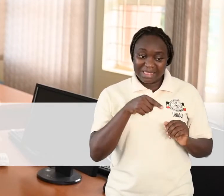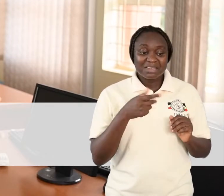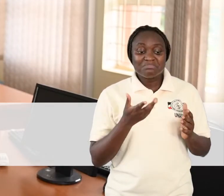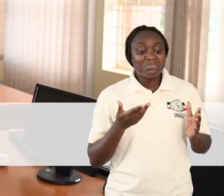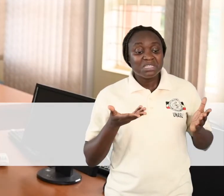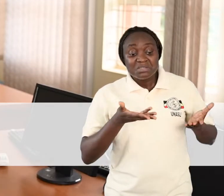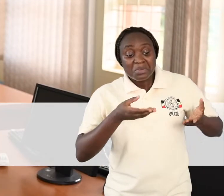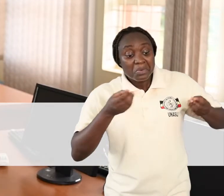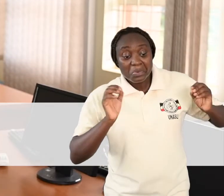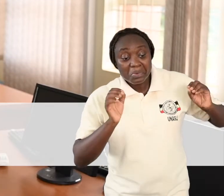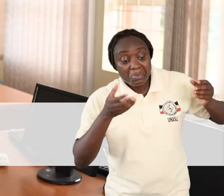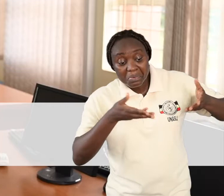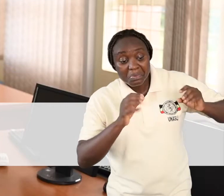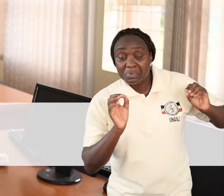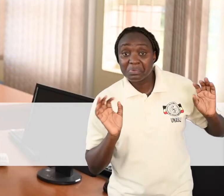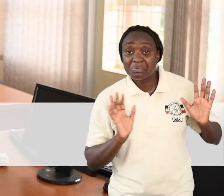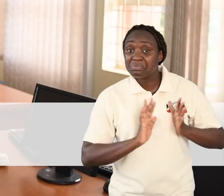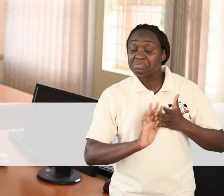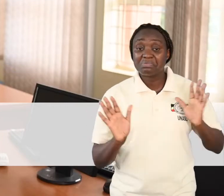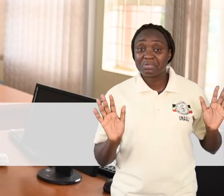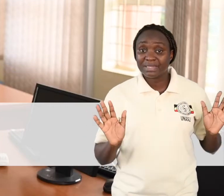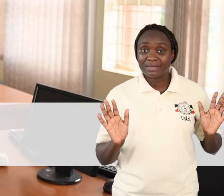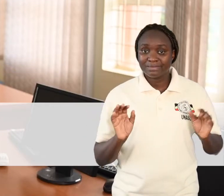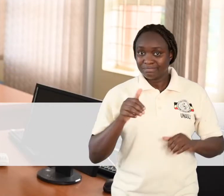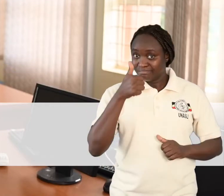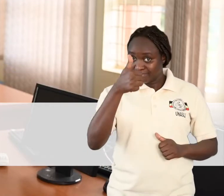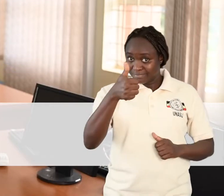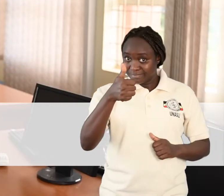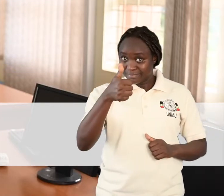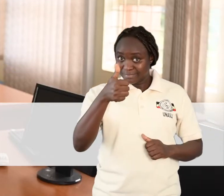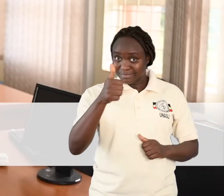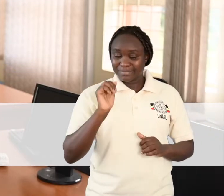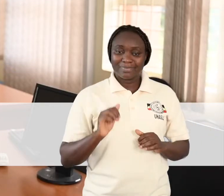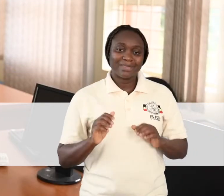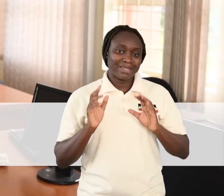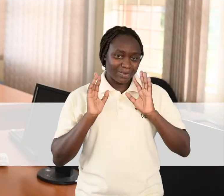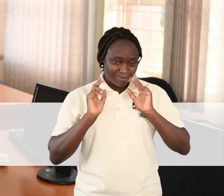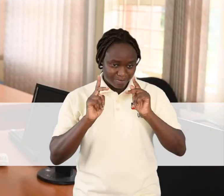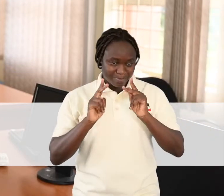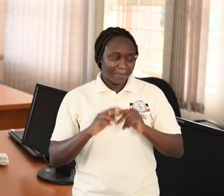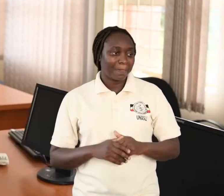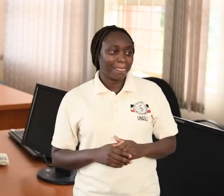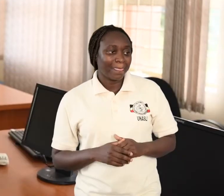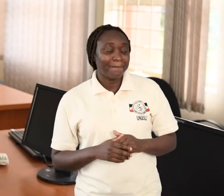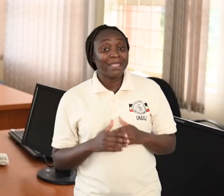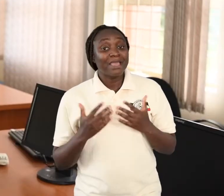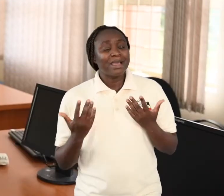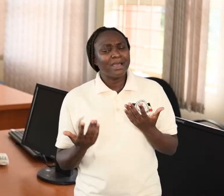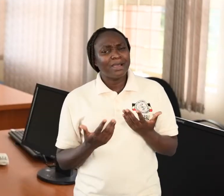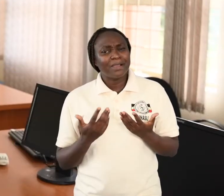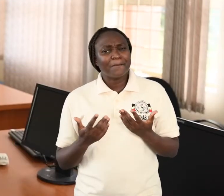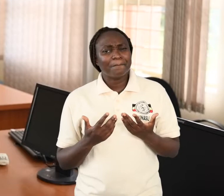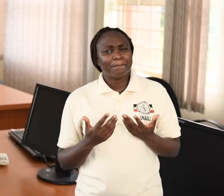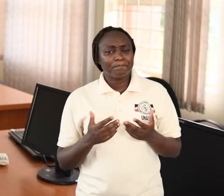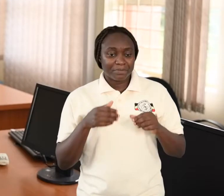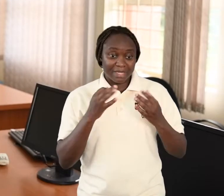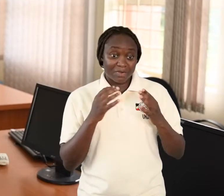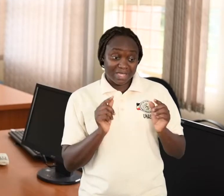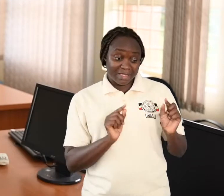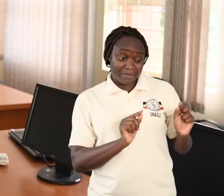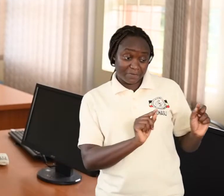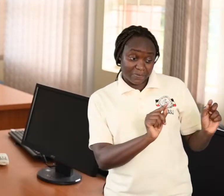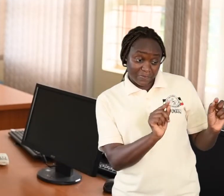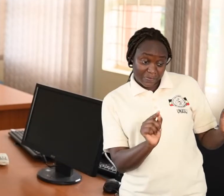is empty. Is that fine? Hoping it's fine. So if an empty